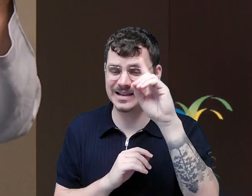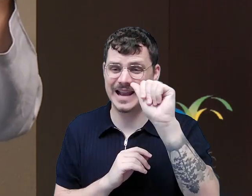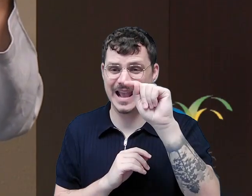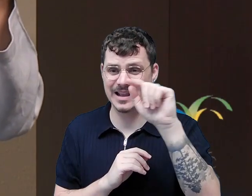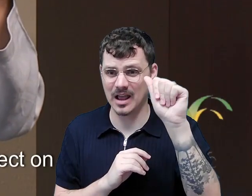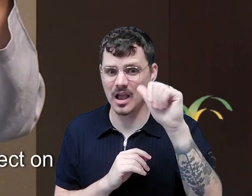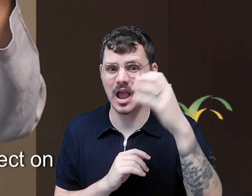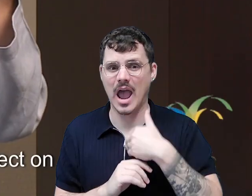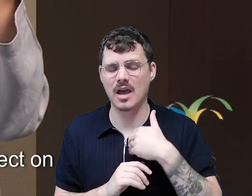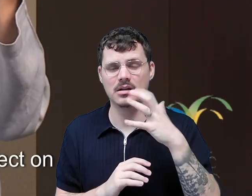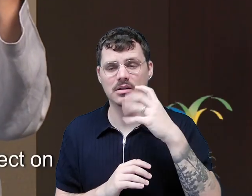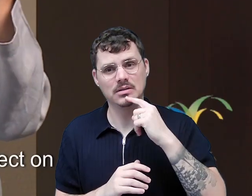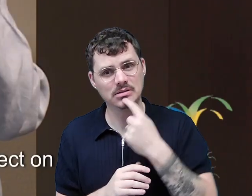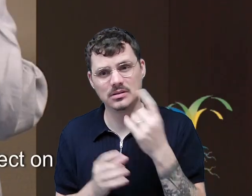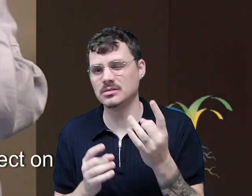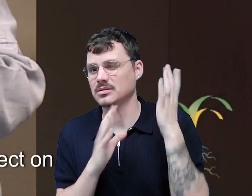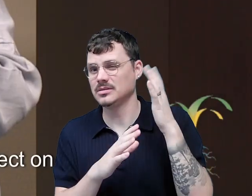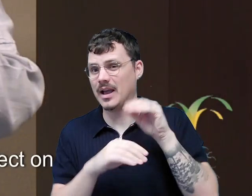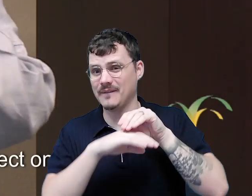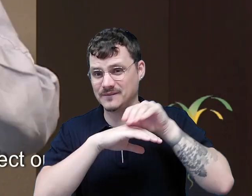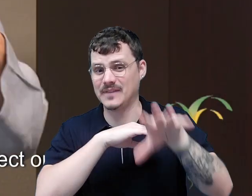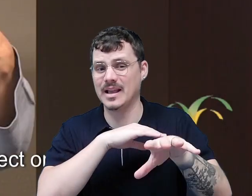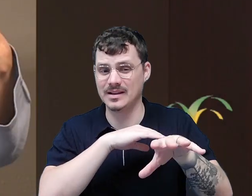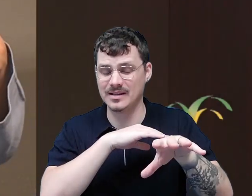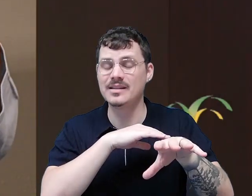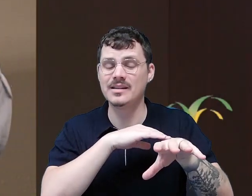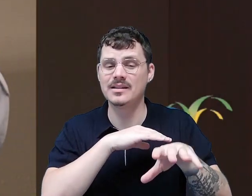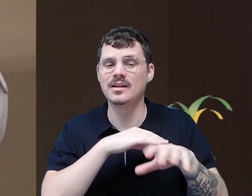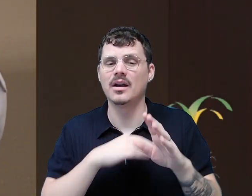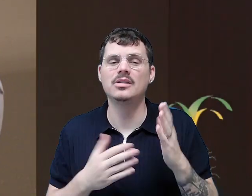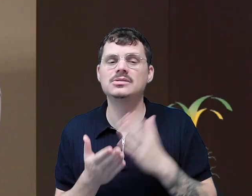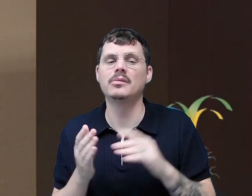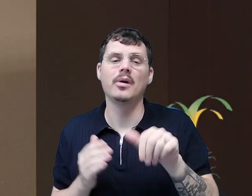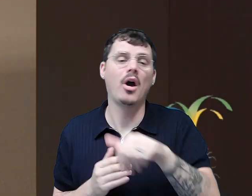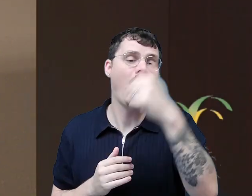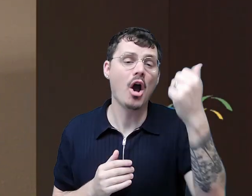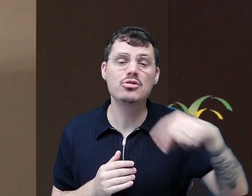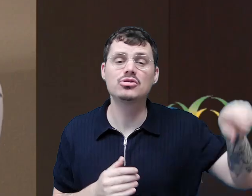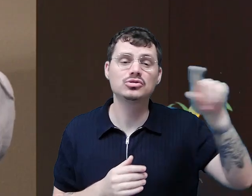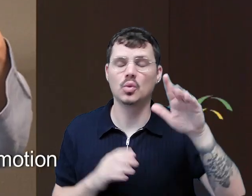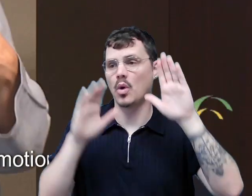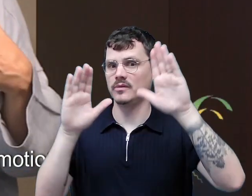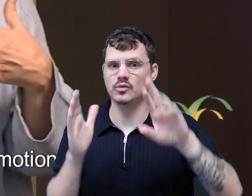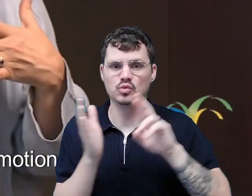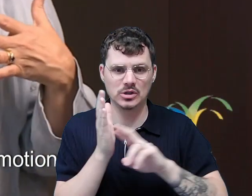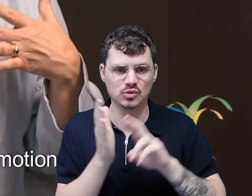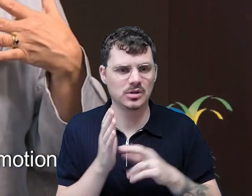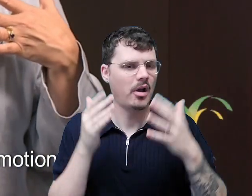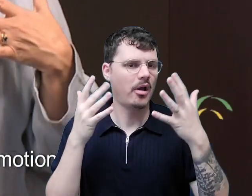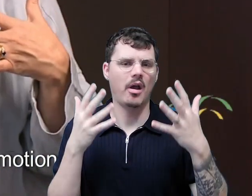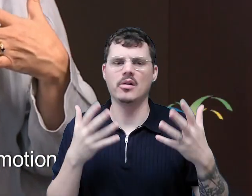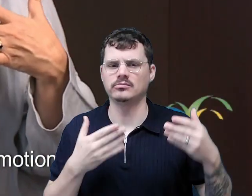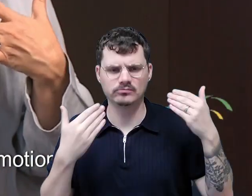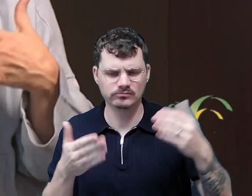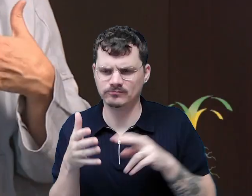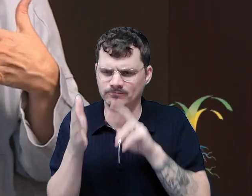data was having such a disastrous effect on people, some other wonderful researchers